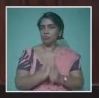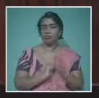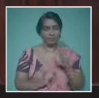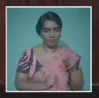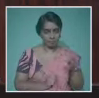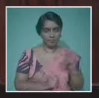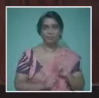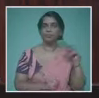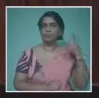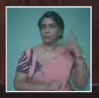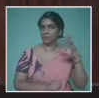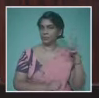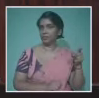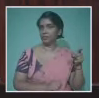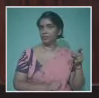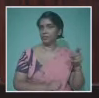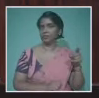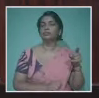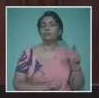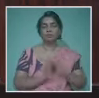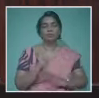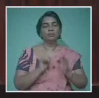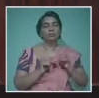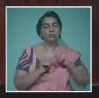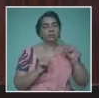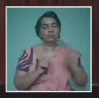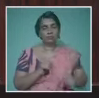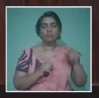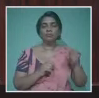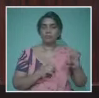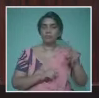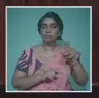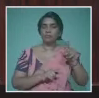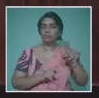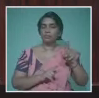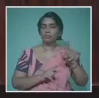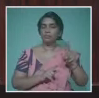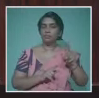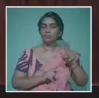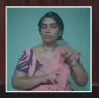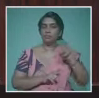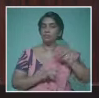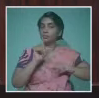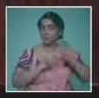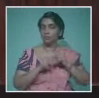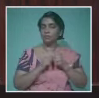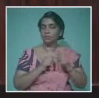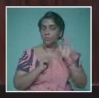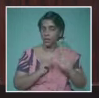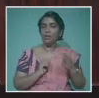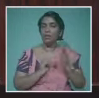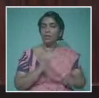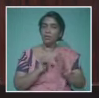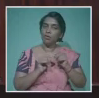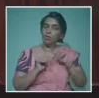till the cabinet briefing is done, because the cabinet are not been yet informed to anybody. So therefore please bear